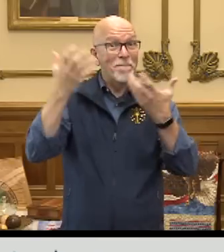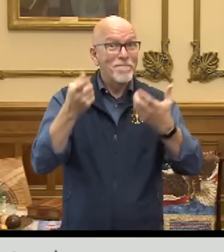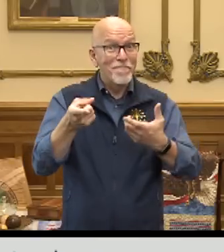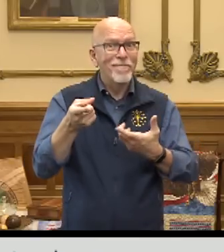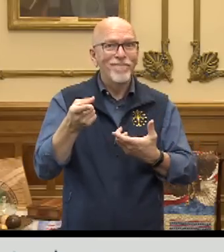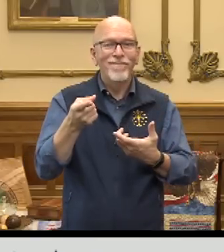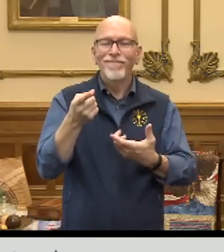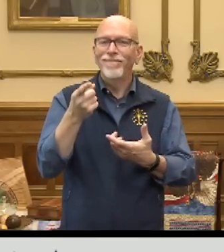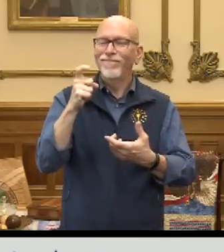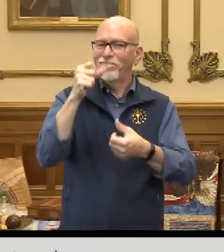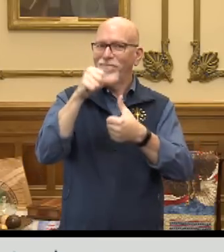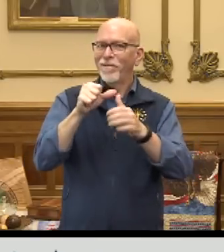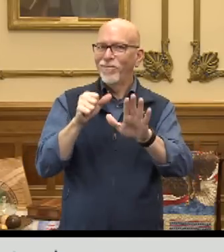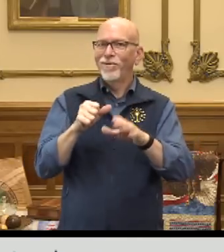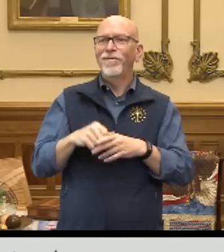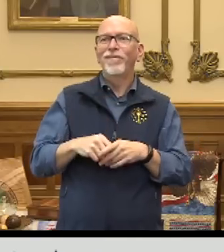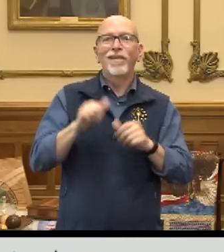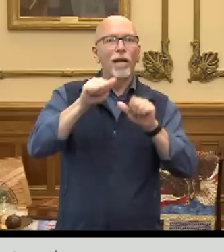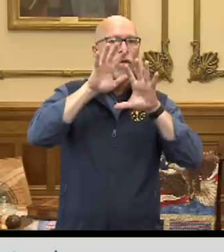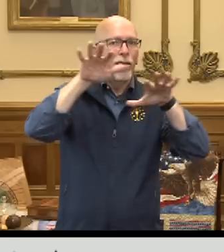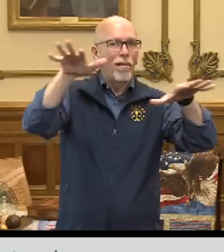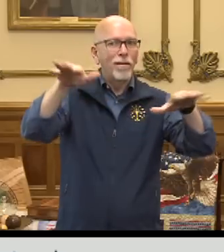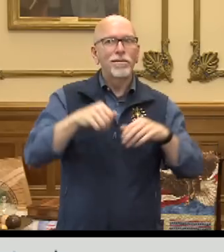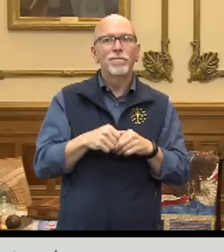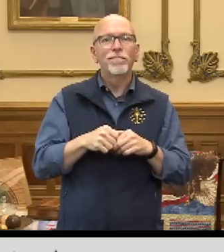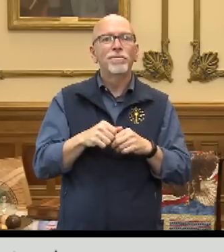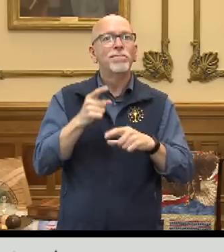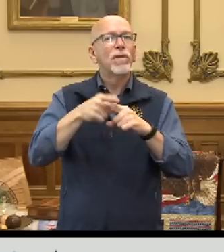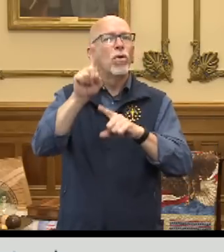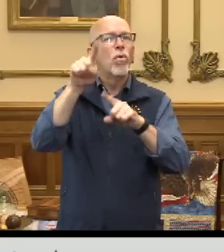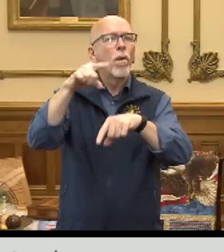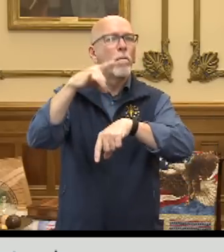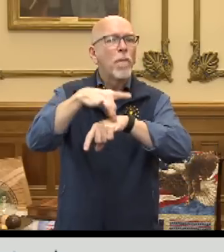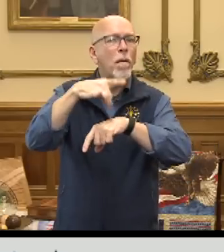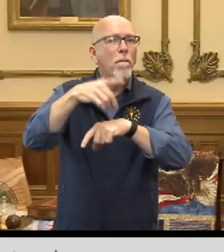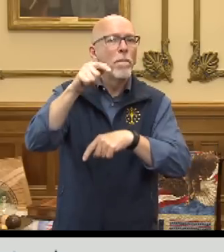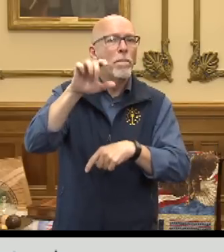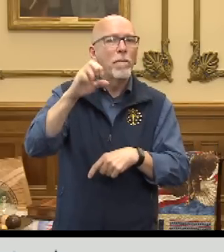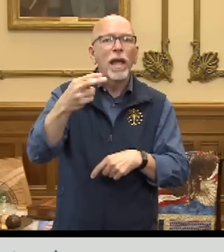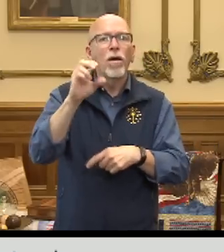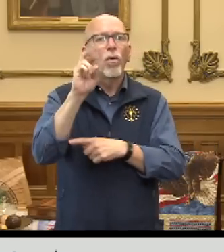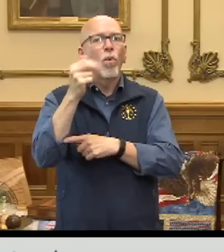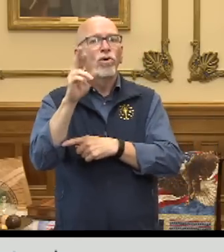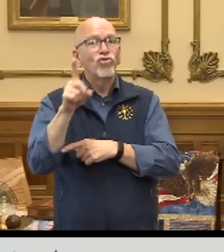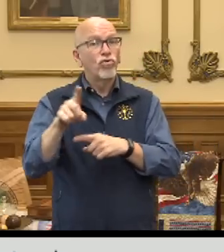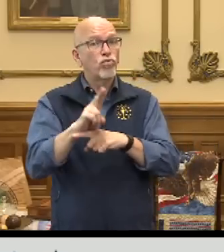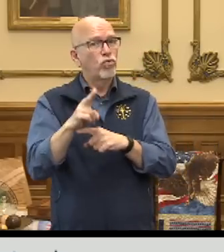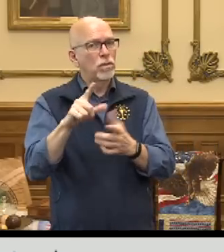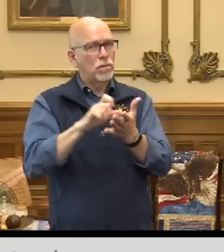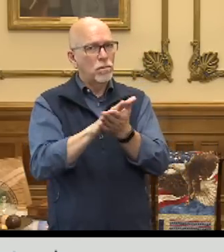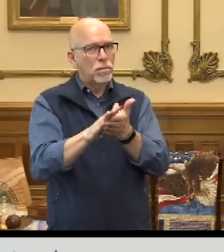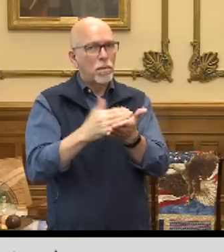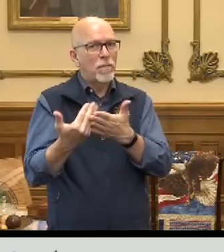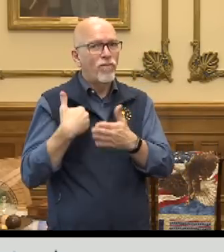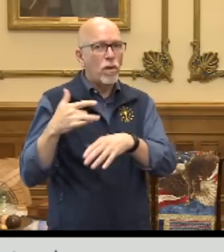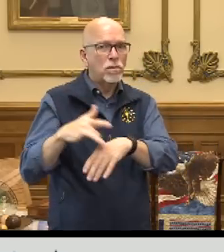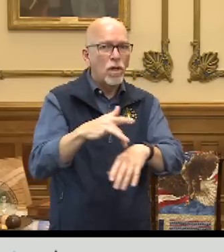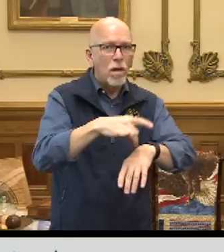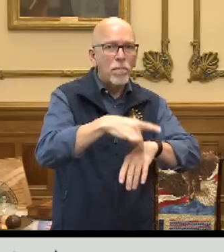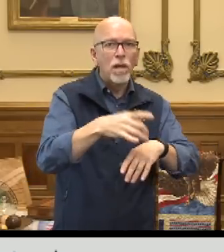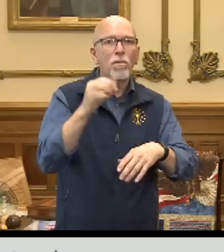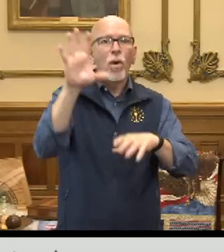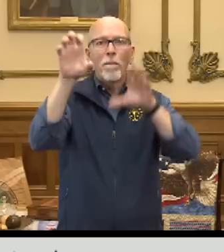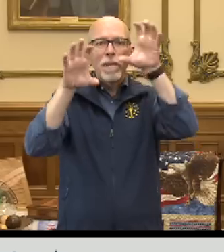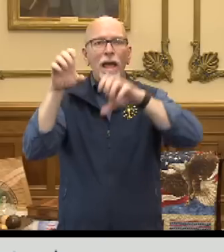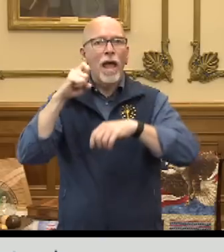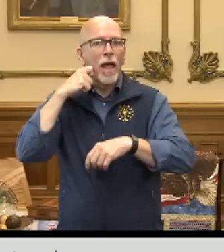earlier. Other options include visiting pumpkin patches or orchards where people use hand sanitizer before touching pumpkins or picking